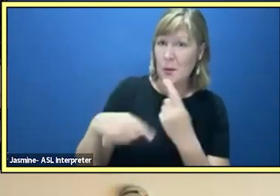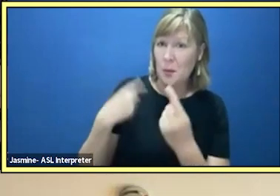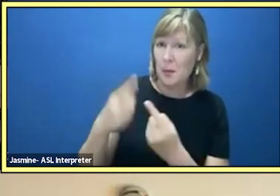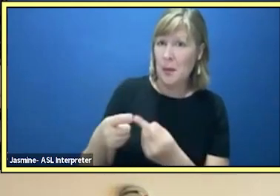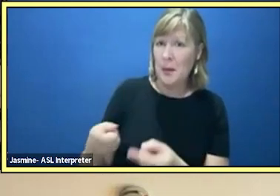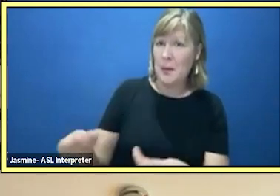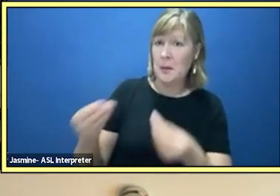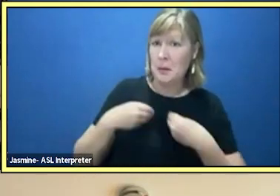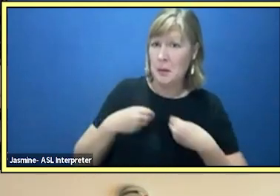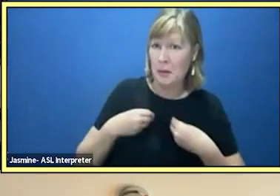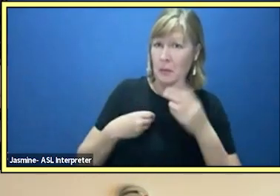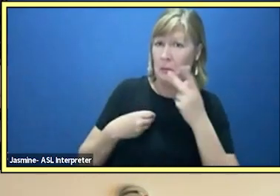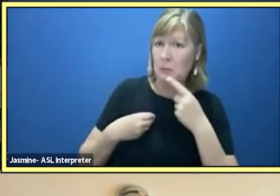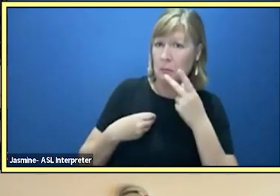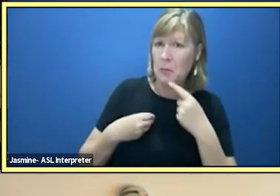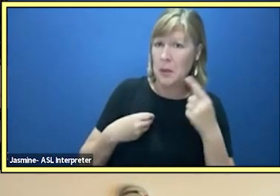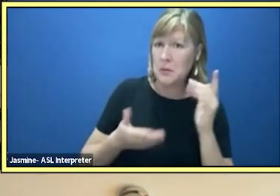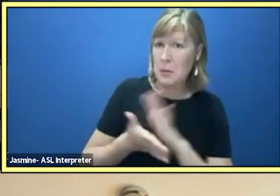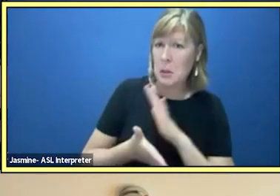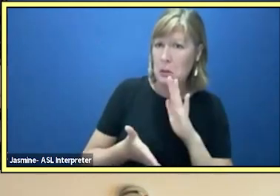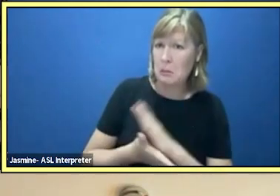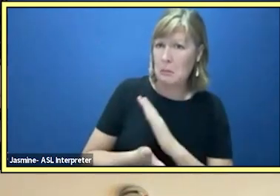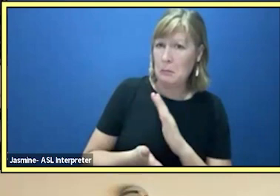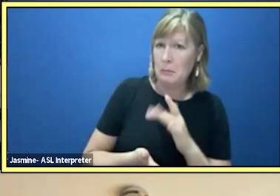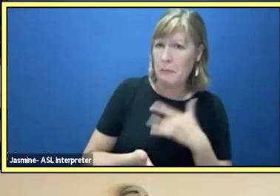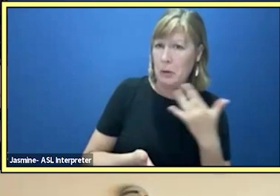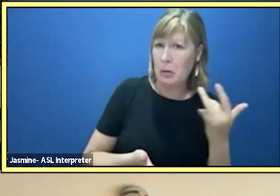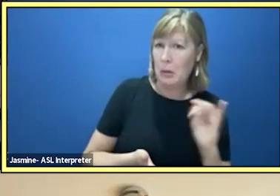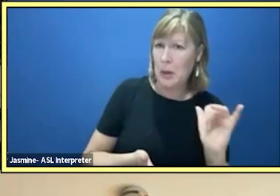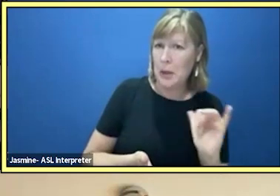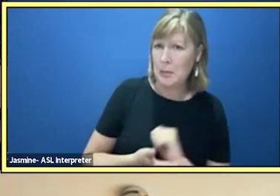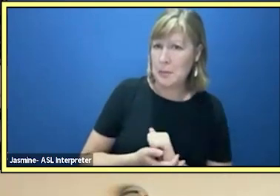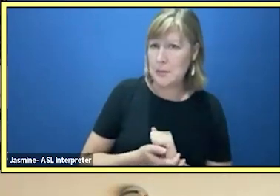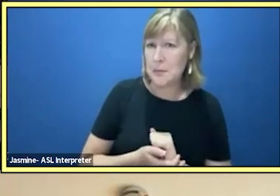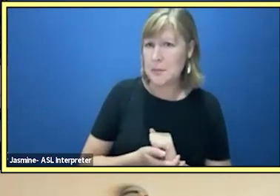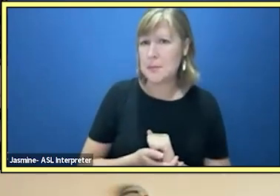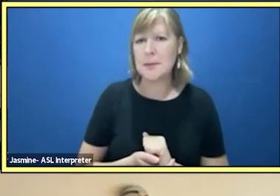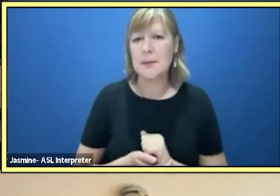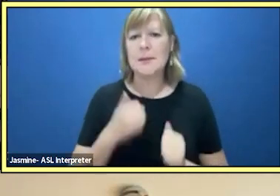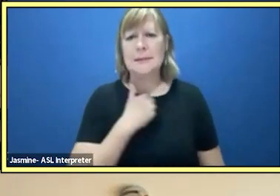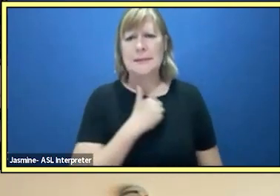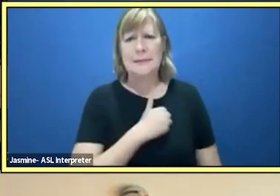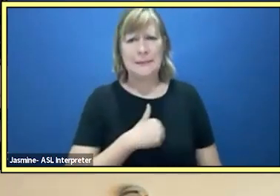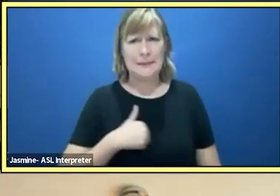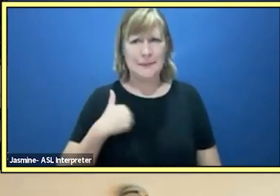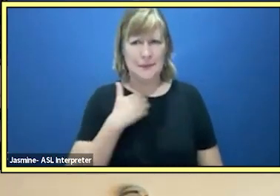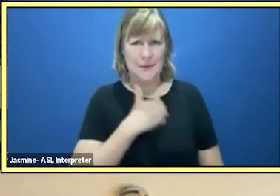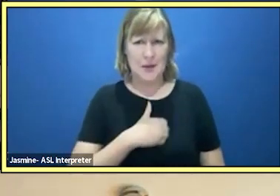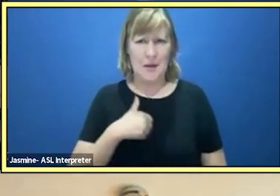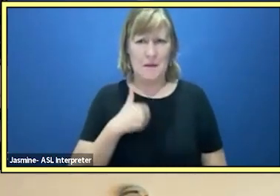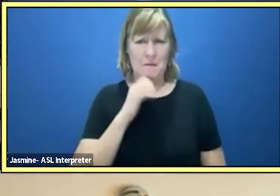like. So I'm sorry if that's the message that you've received. I